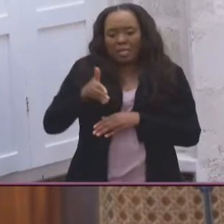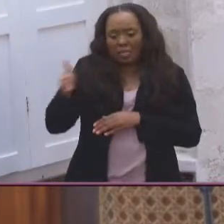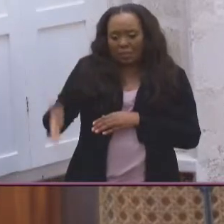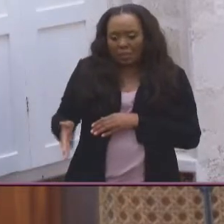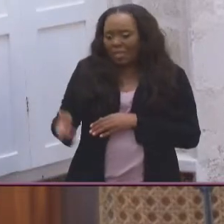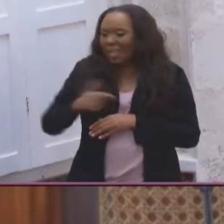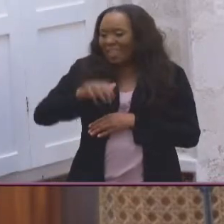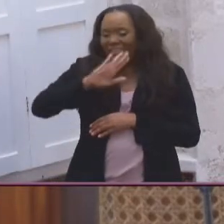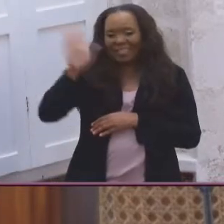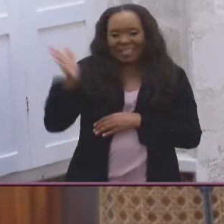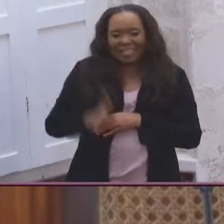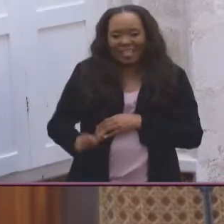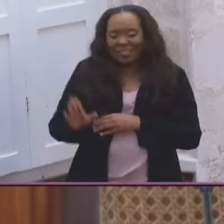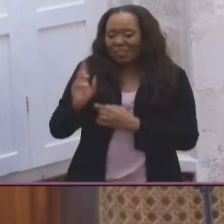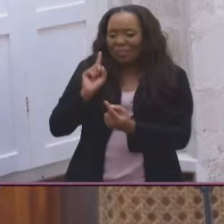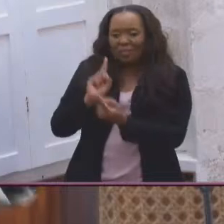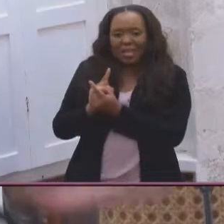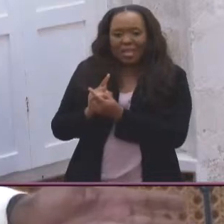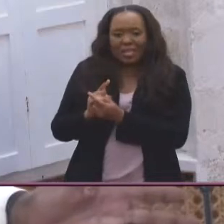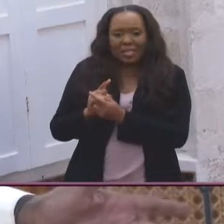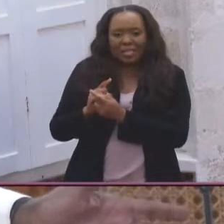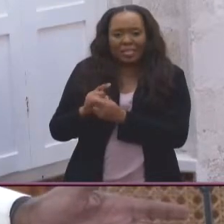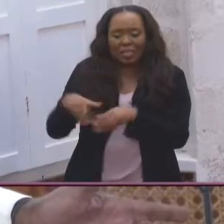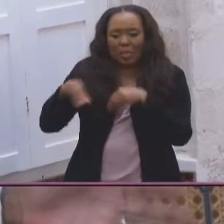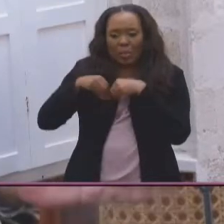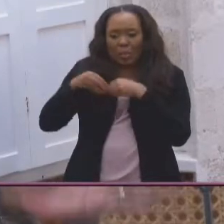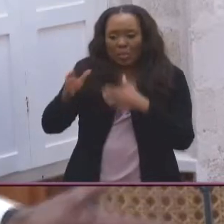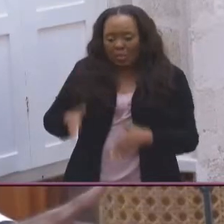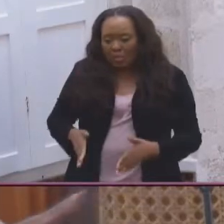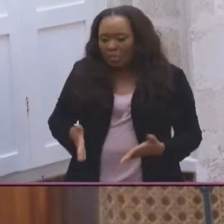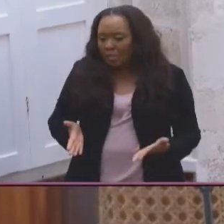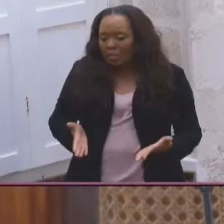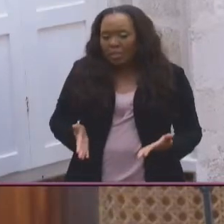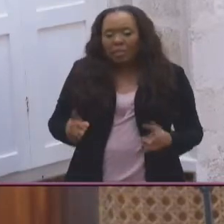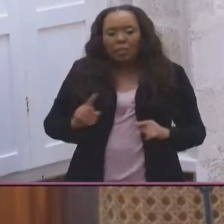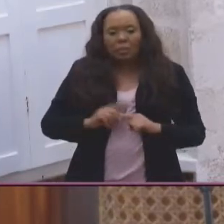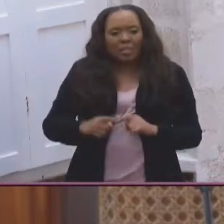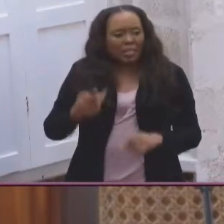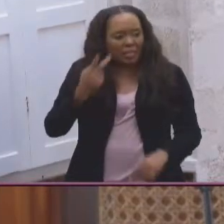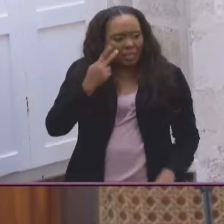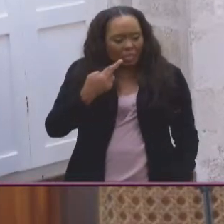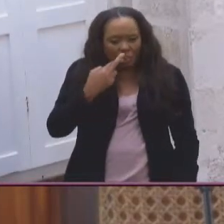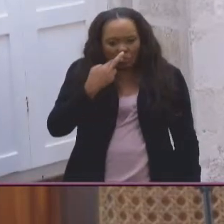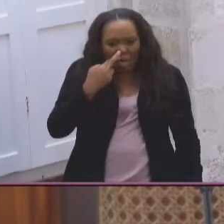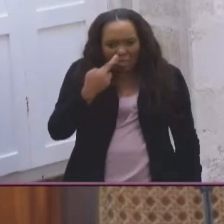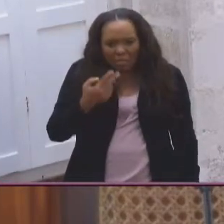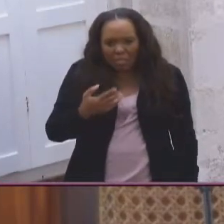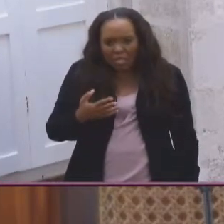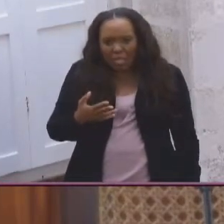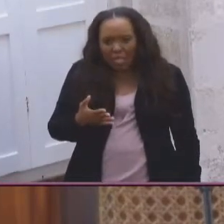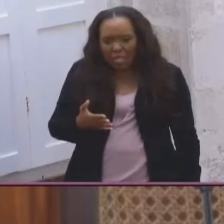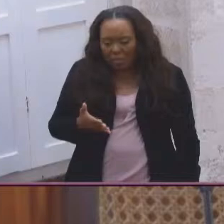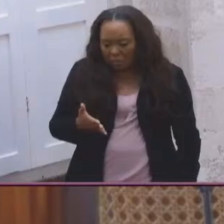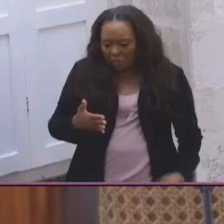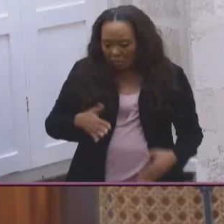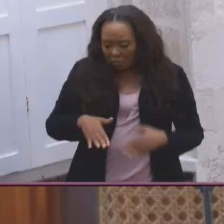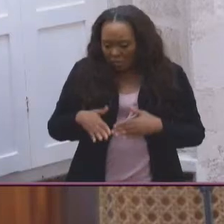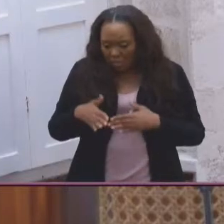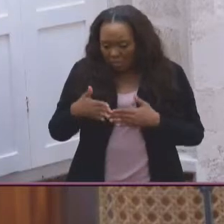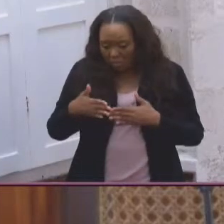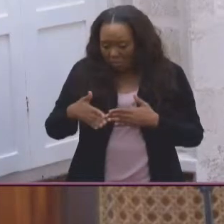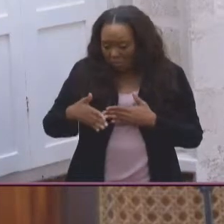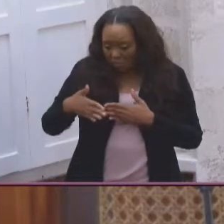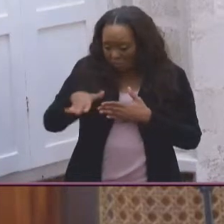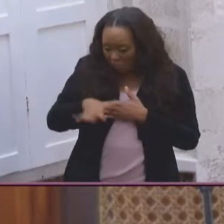next to me, because vermin would be running out of it onto my place, and because it was right on the main road, I